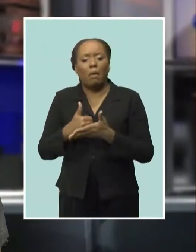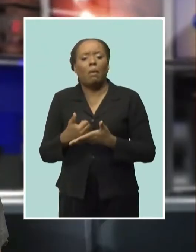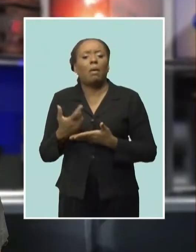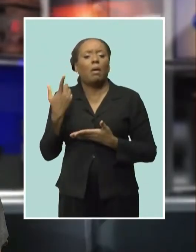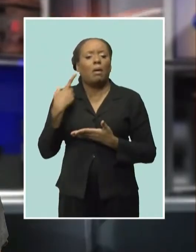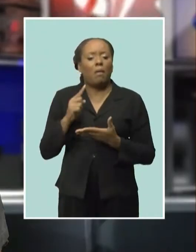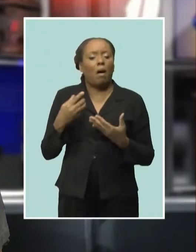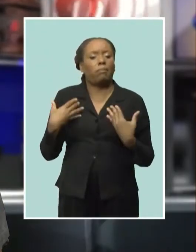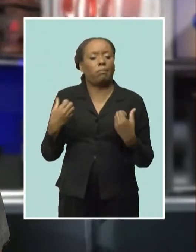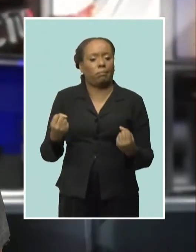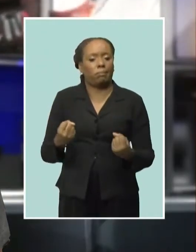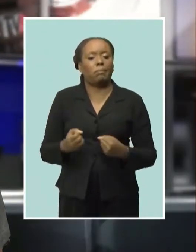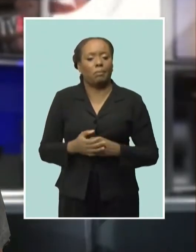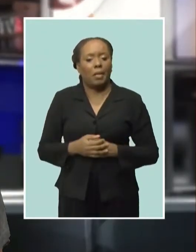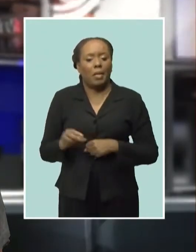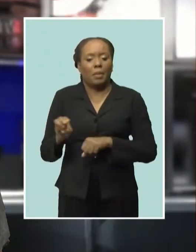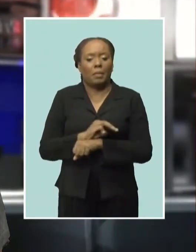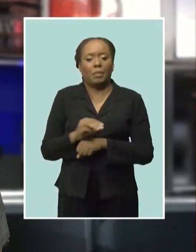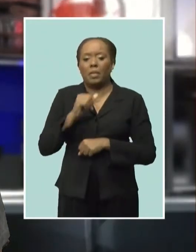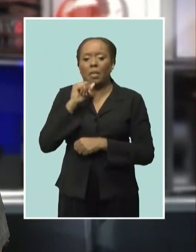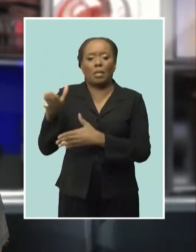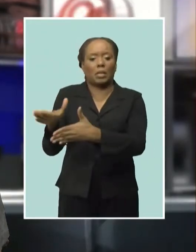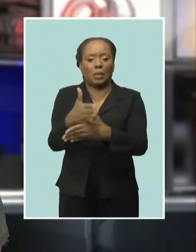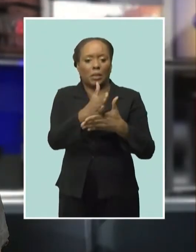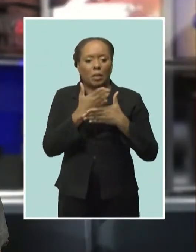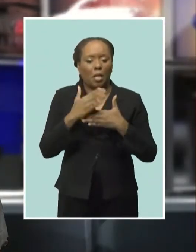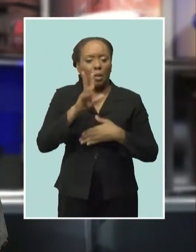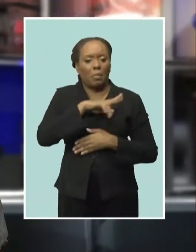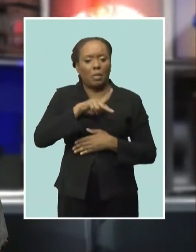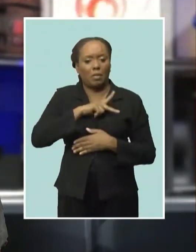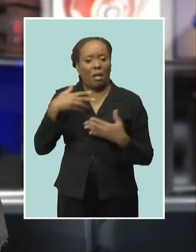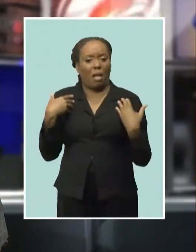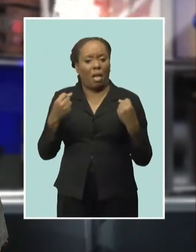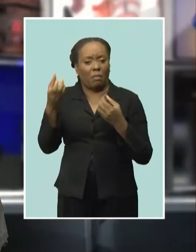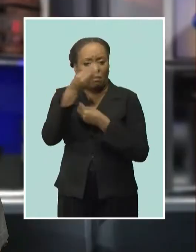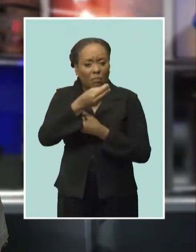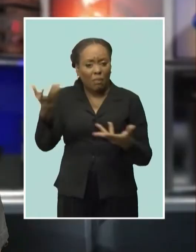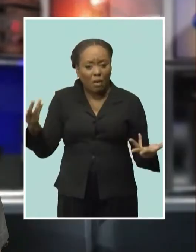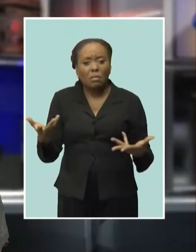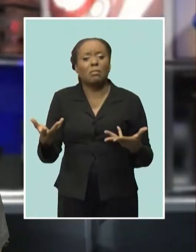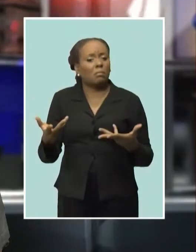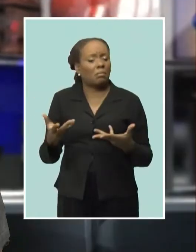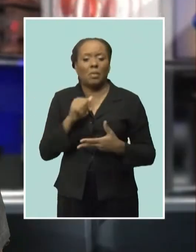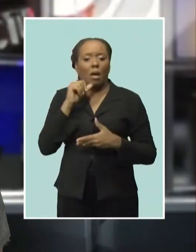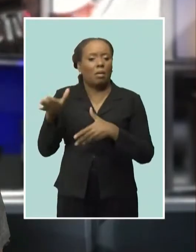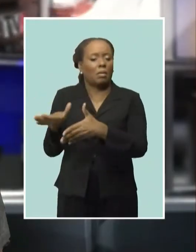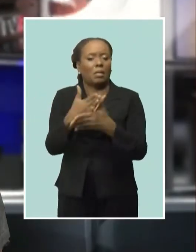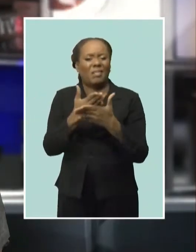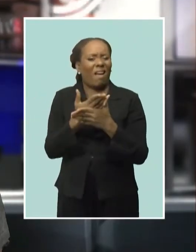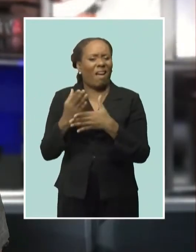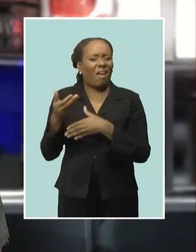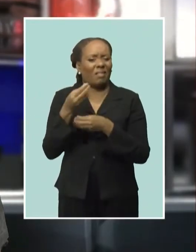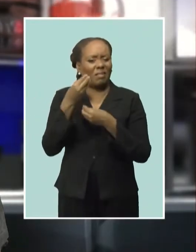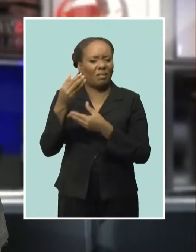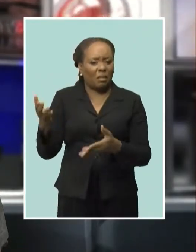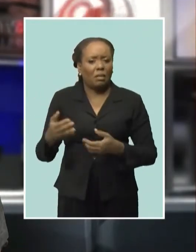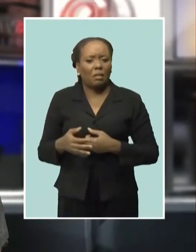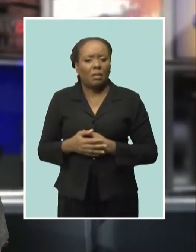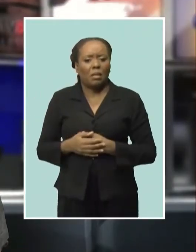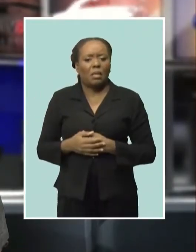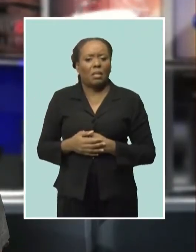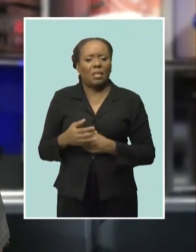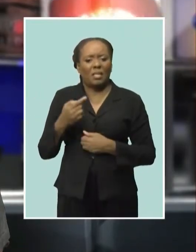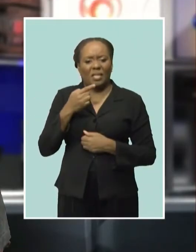is completed. He added that the ministry does not share personal health information with the public and lamented that an email sent